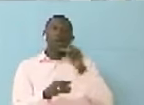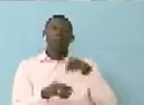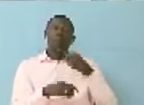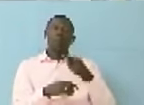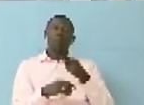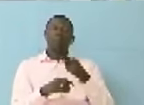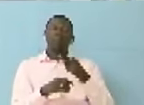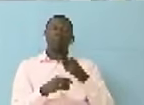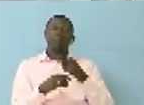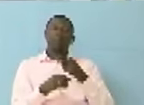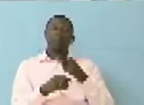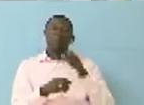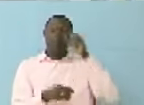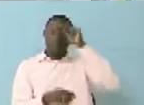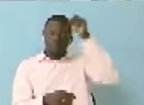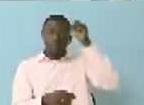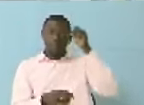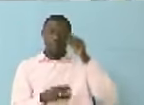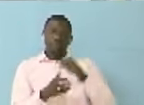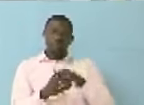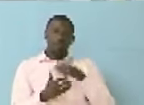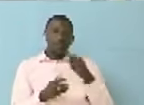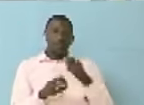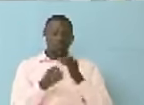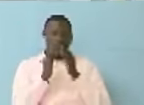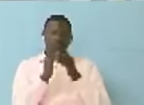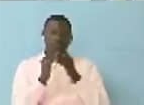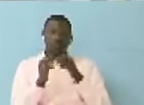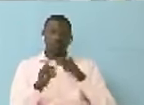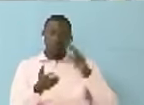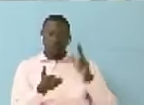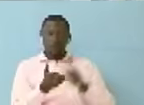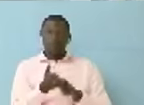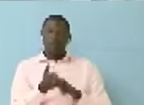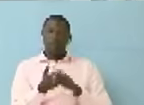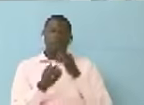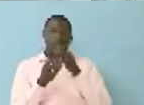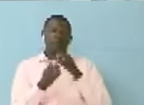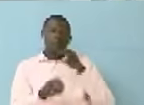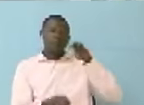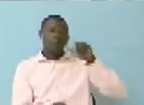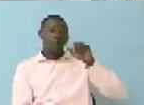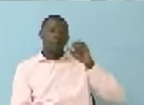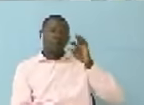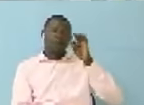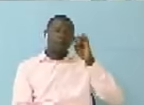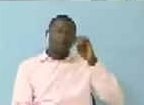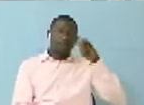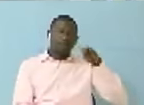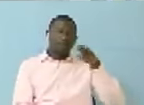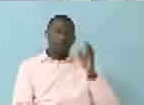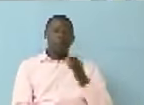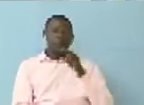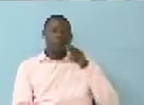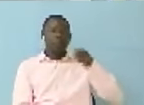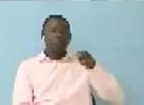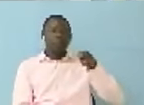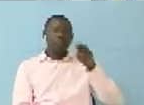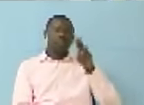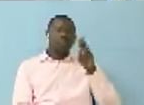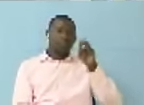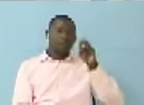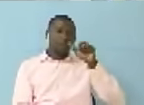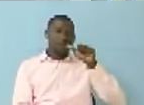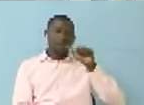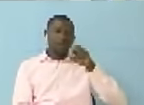And you did mention that, we did confirm that Martin Musa Jame and the rest. And Martin Musa Jame